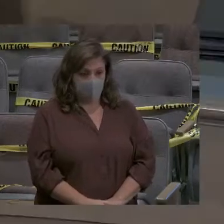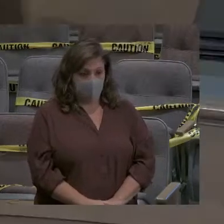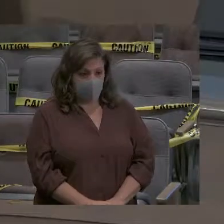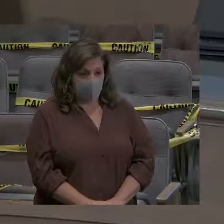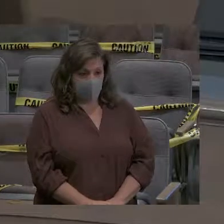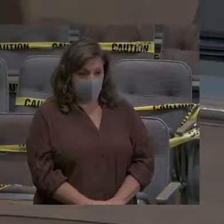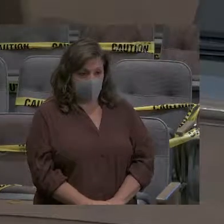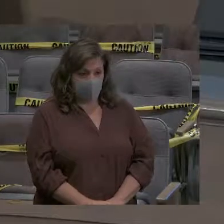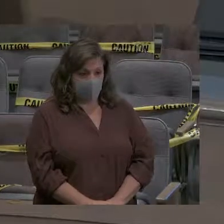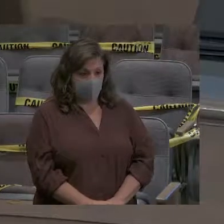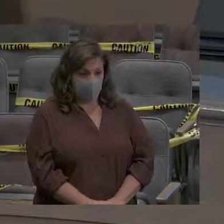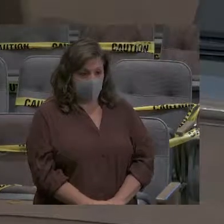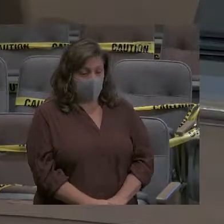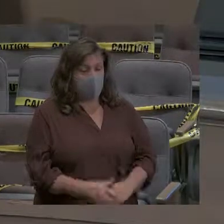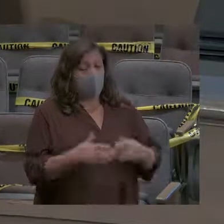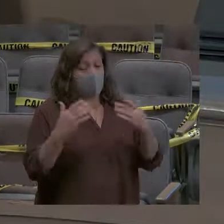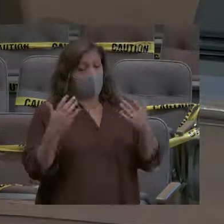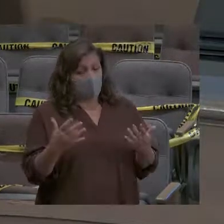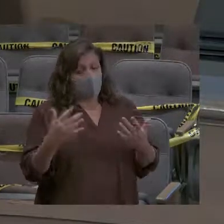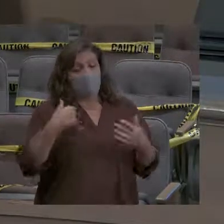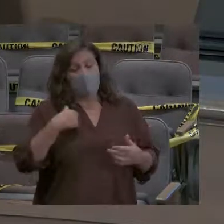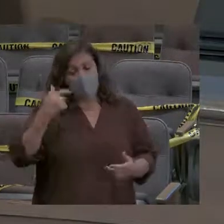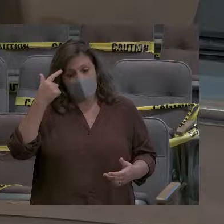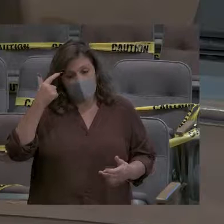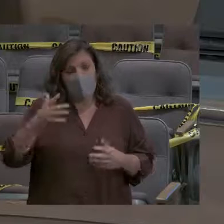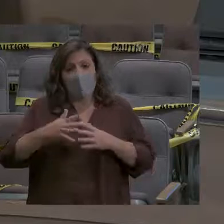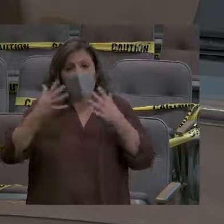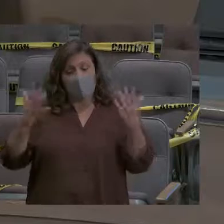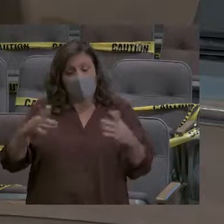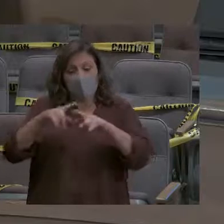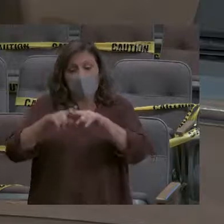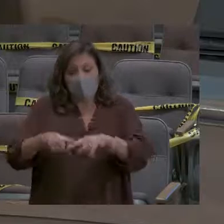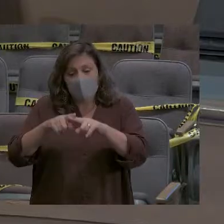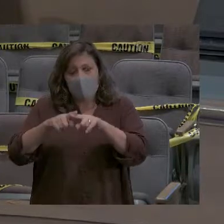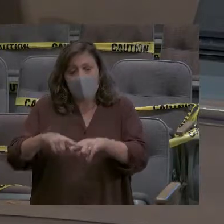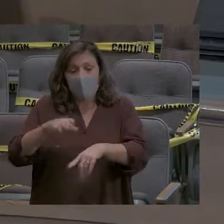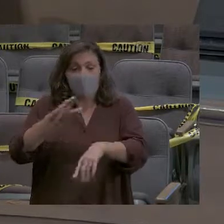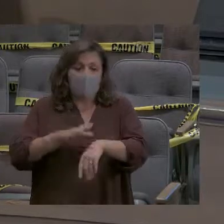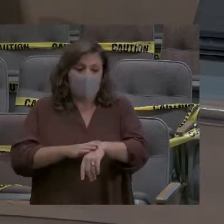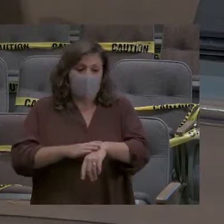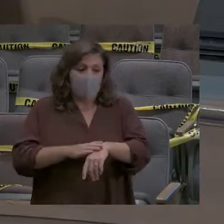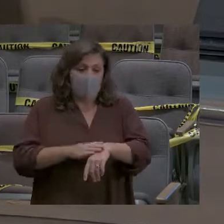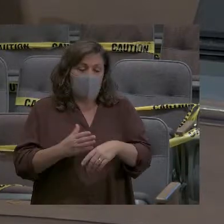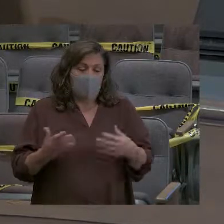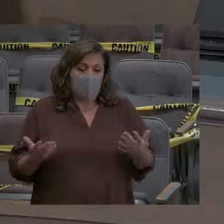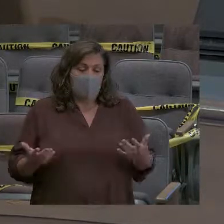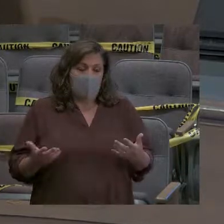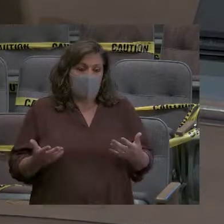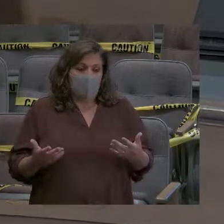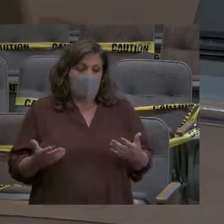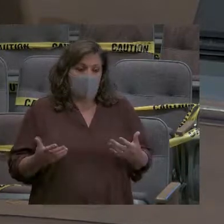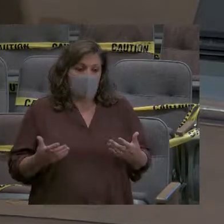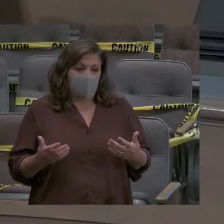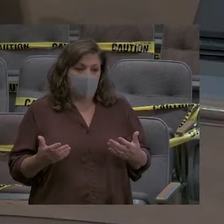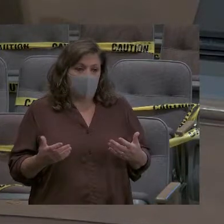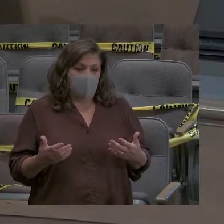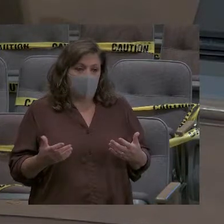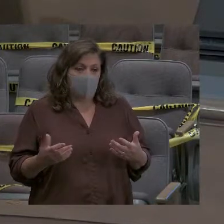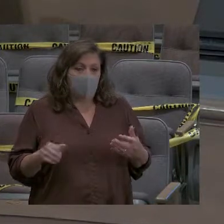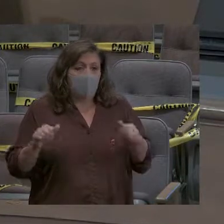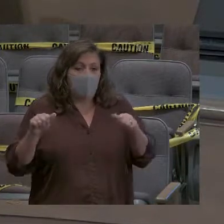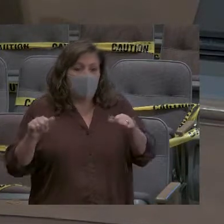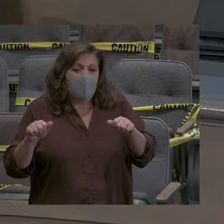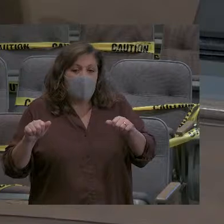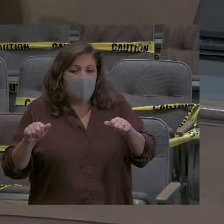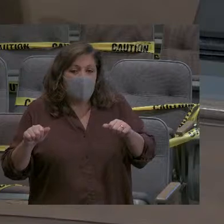You know, I think a lot is going to depend upon the availability of a of a vaccine.